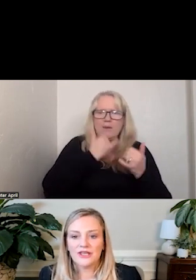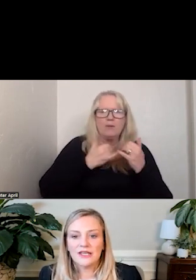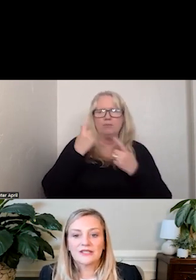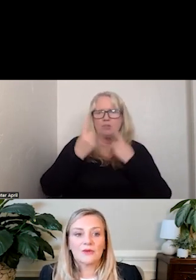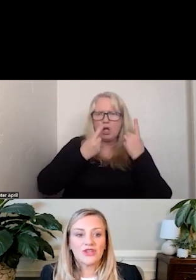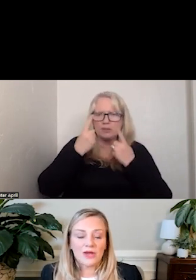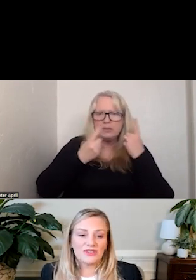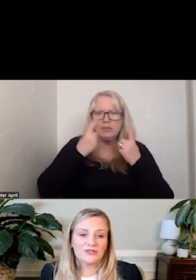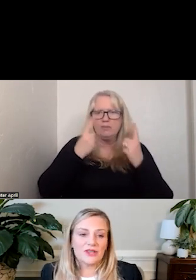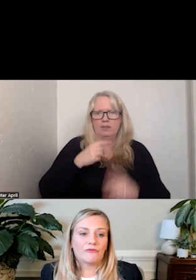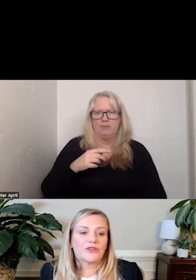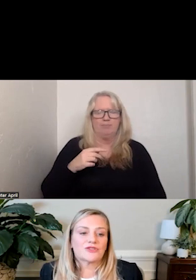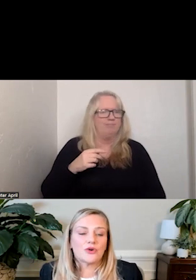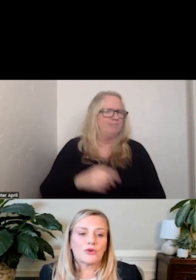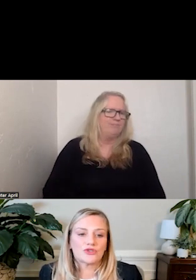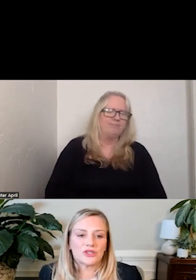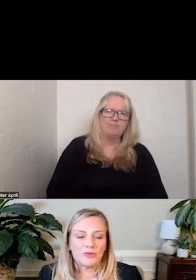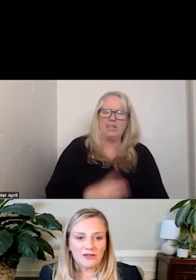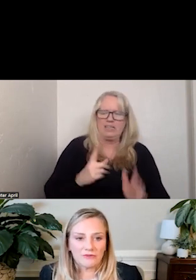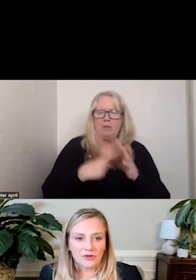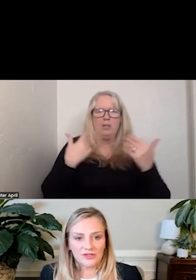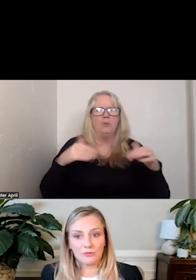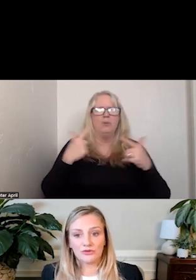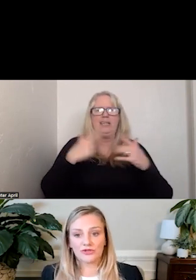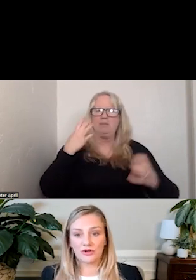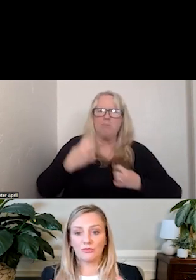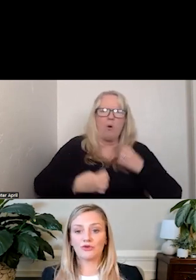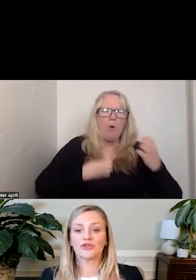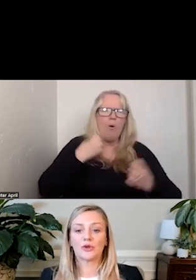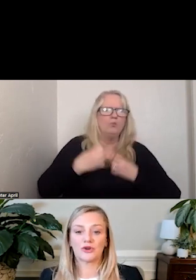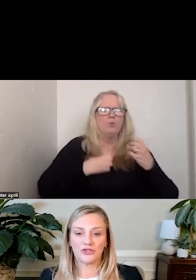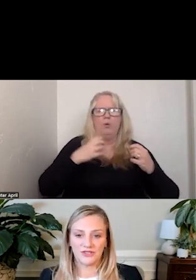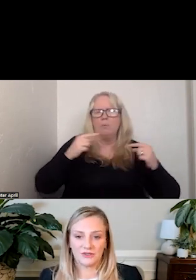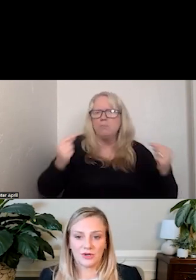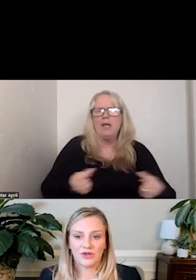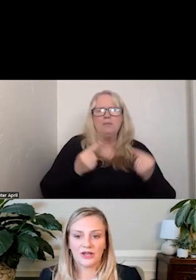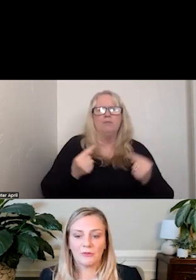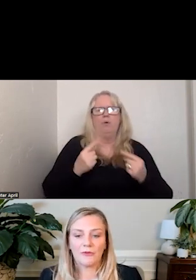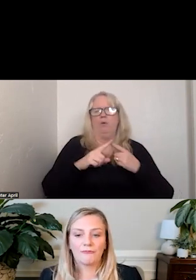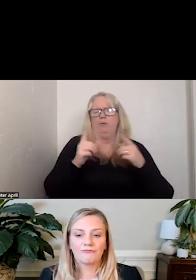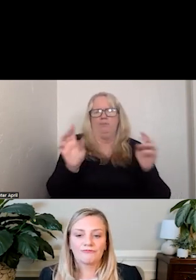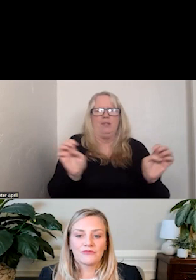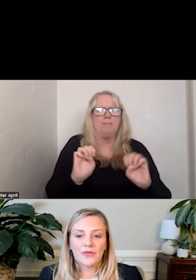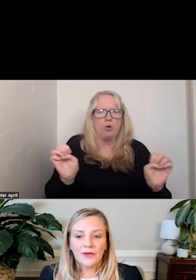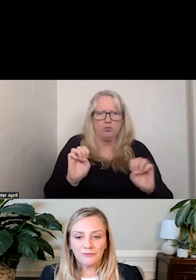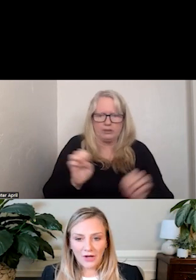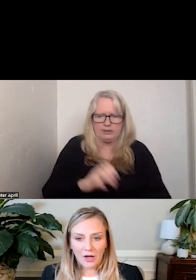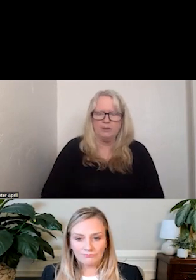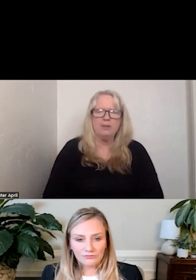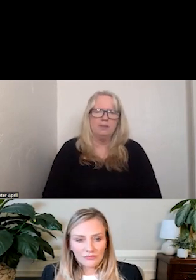errors. Sometimes it feels so emotionally painful. It's emotional emergency is what I'm talking about,